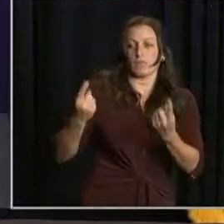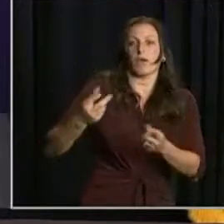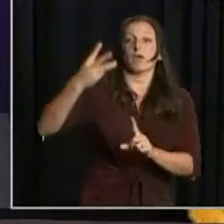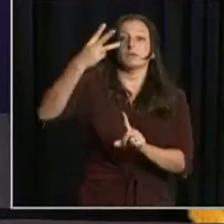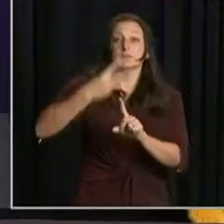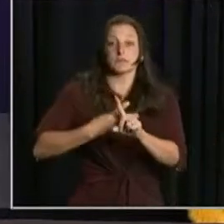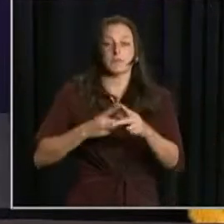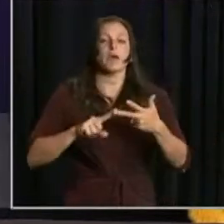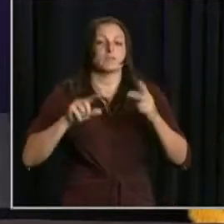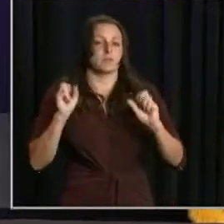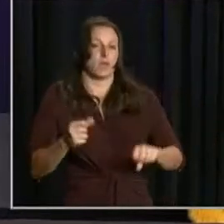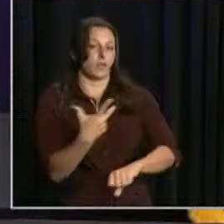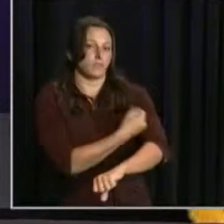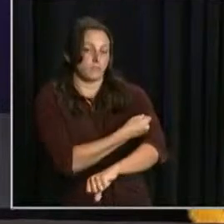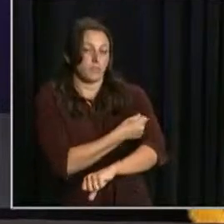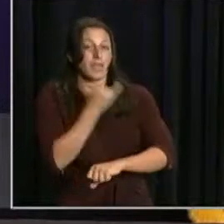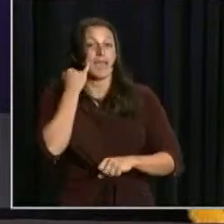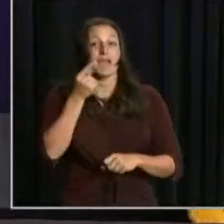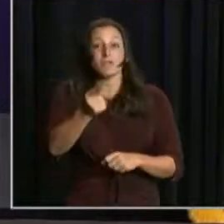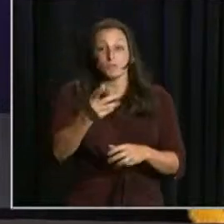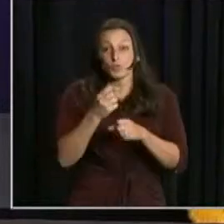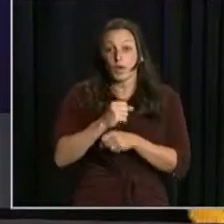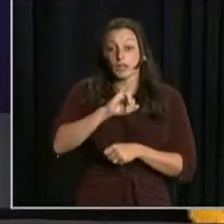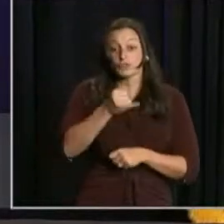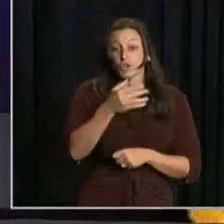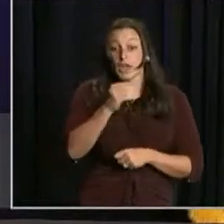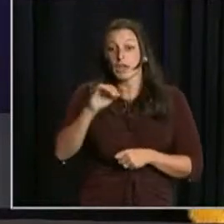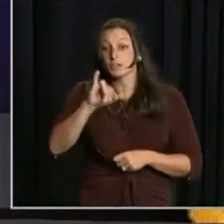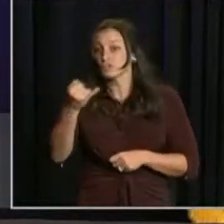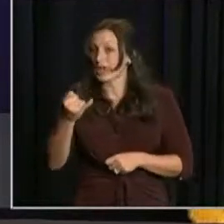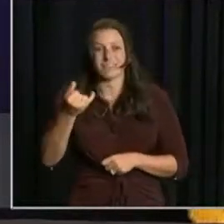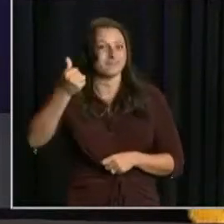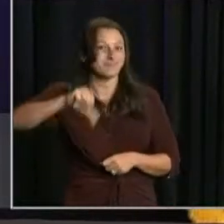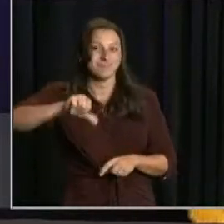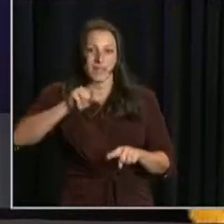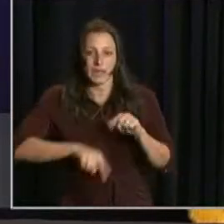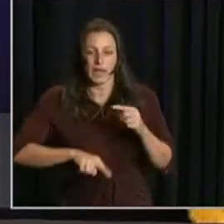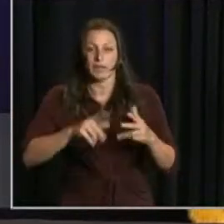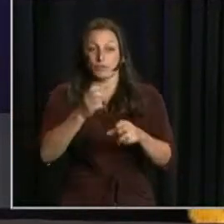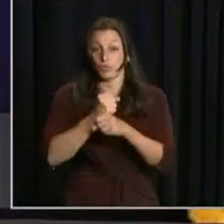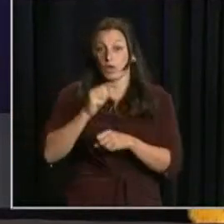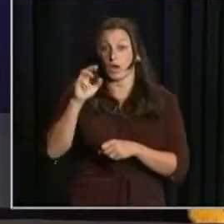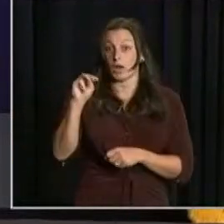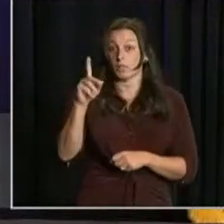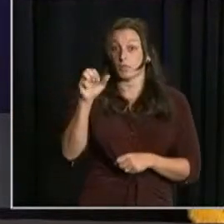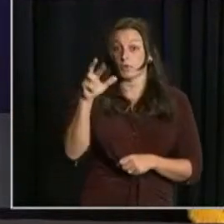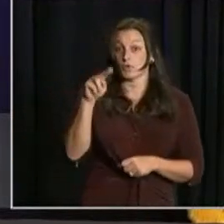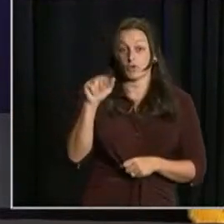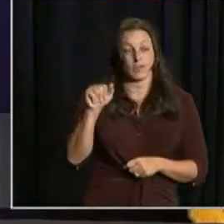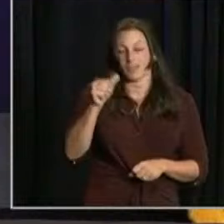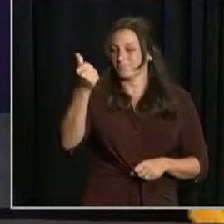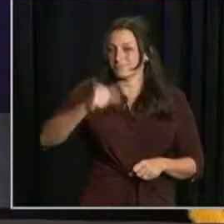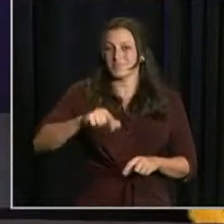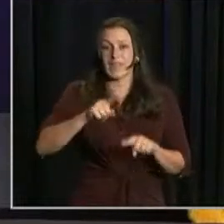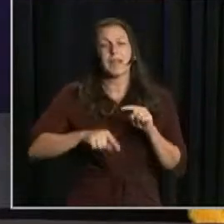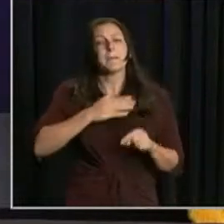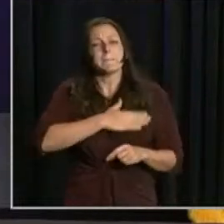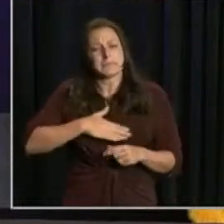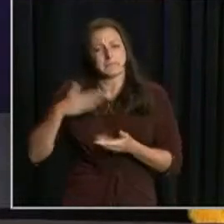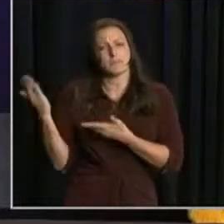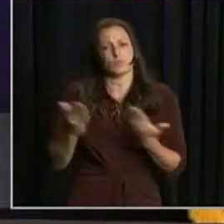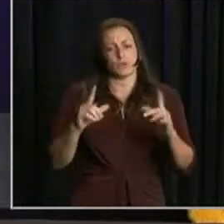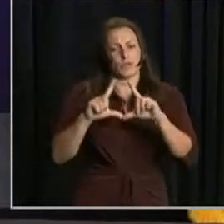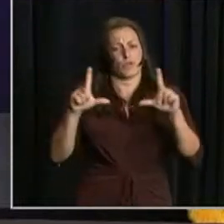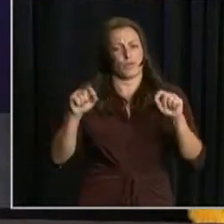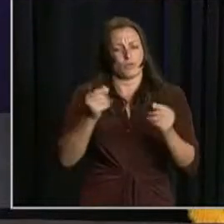received Moderna and J&J, you will be turned back. So please bring your vaccination card if that is available for us to verify your